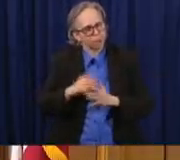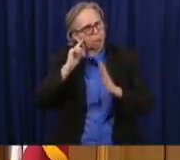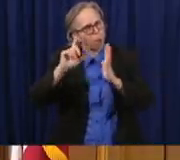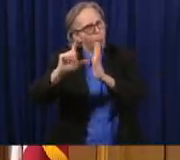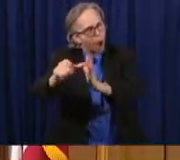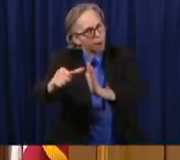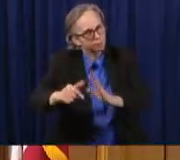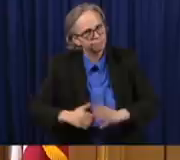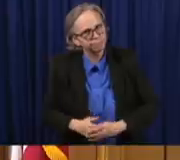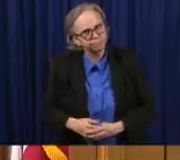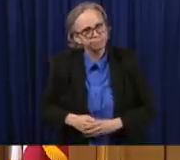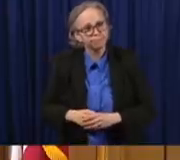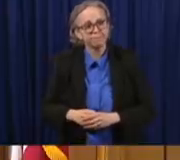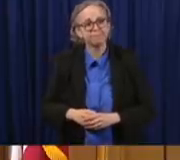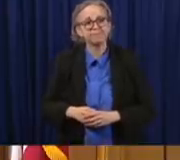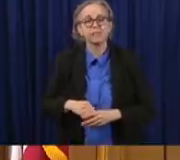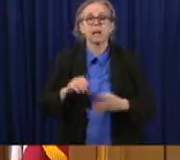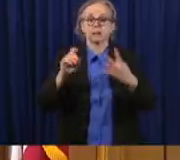Number 4,